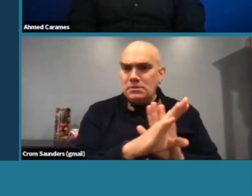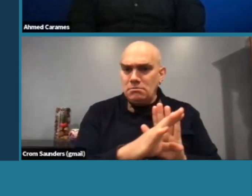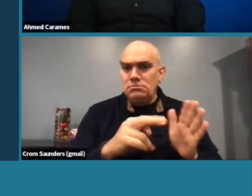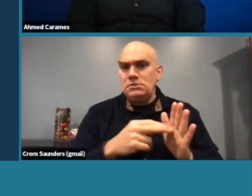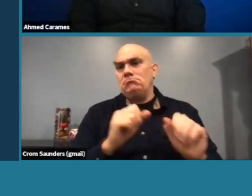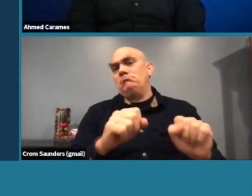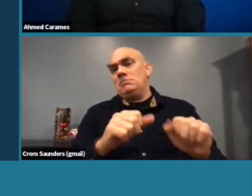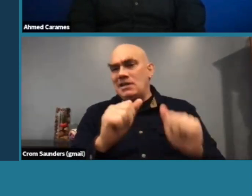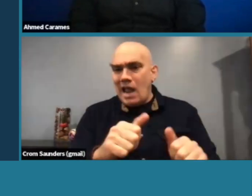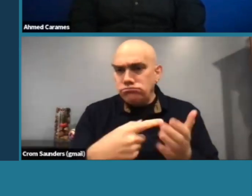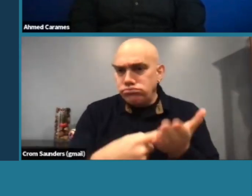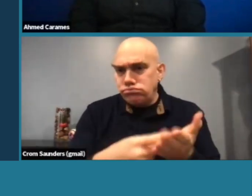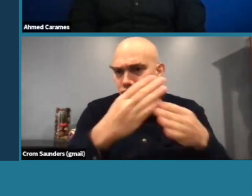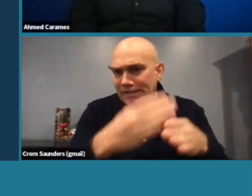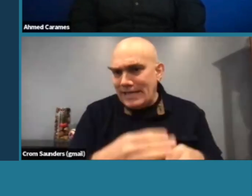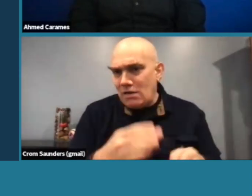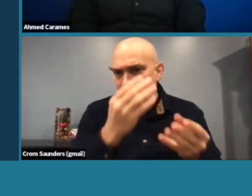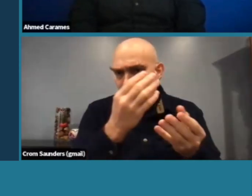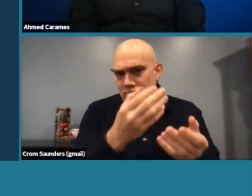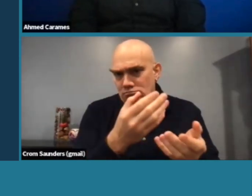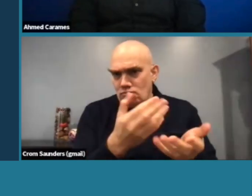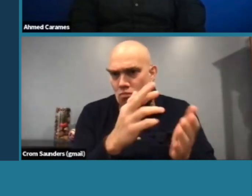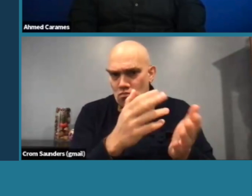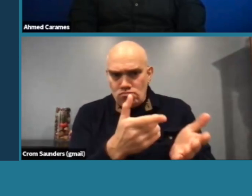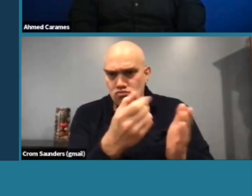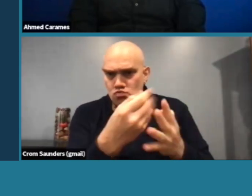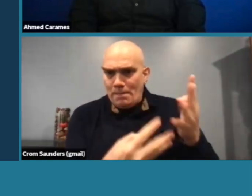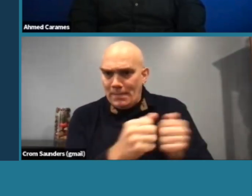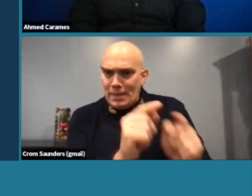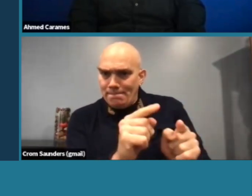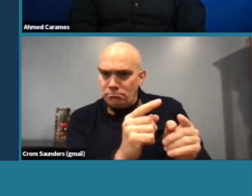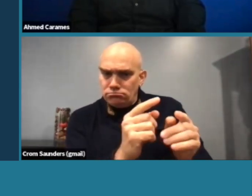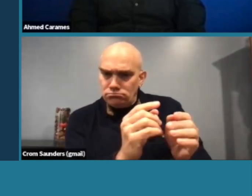right. And it's important for their character development.